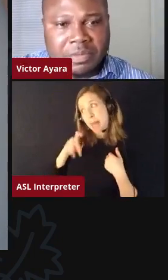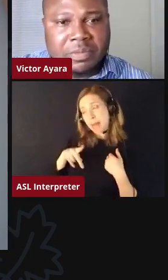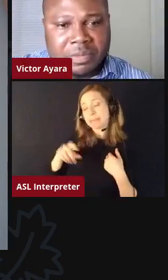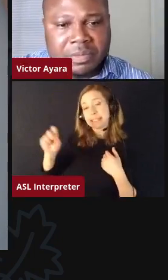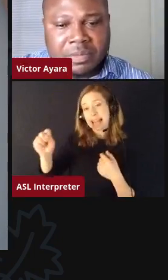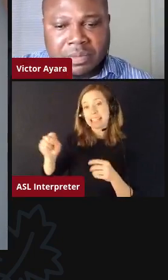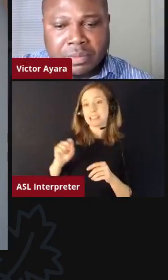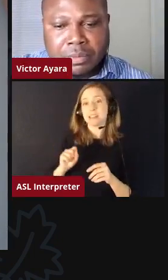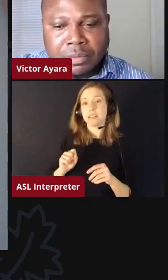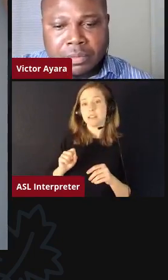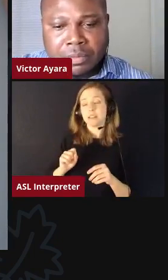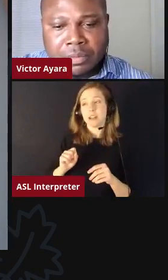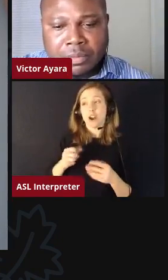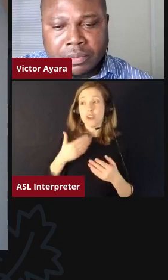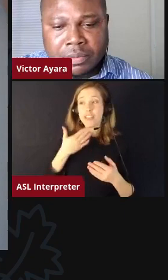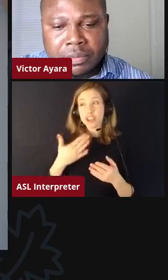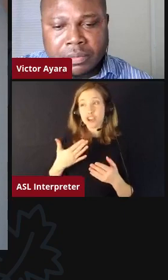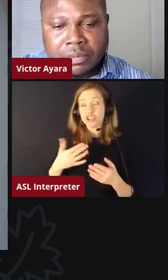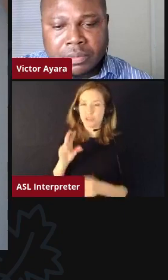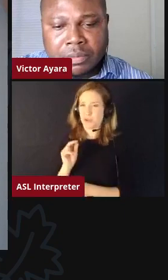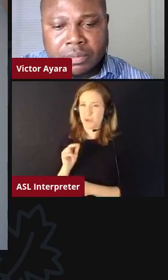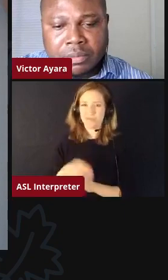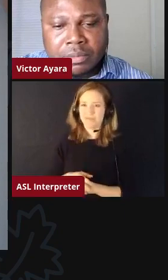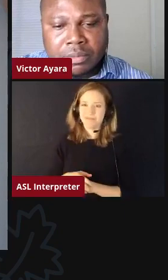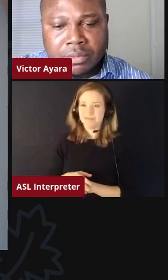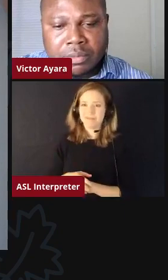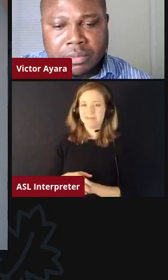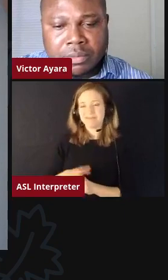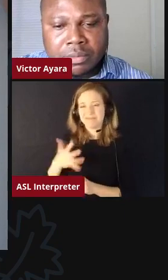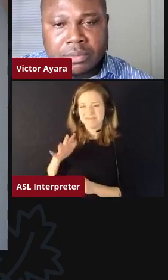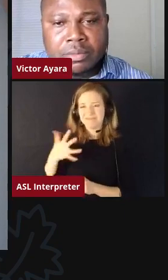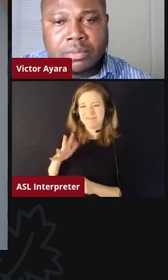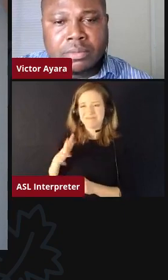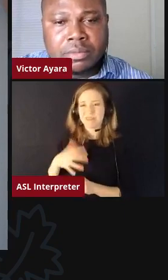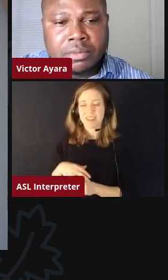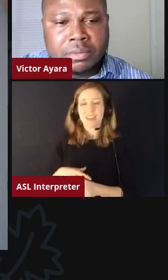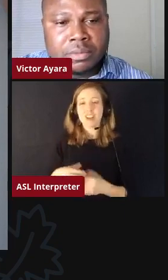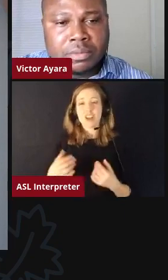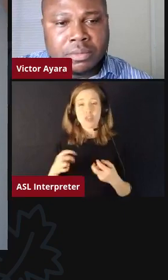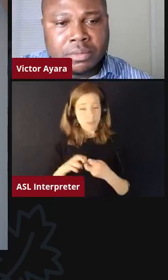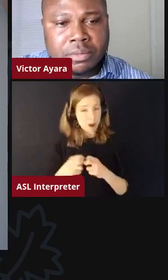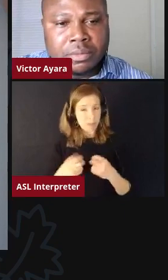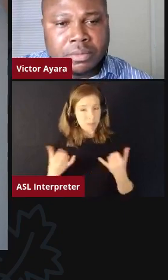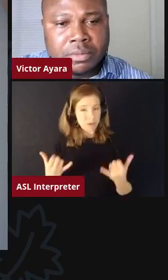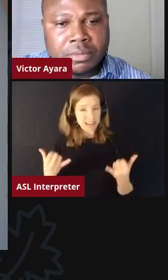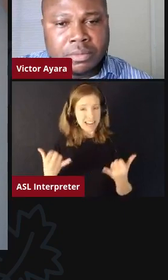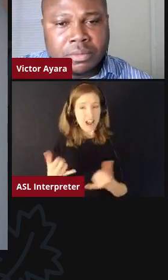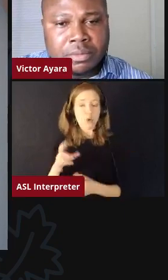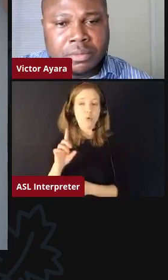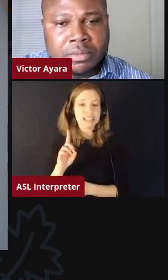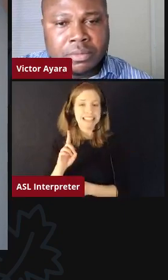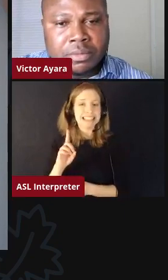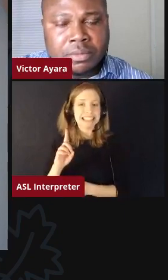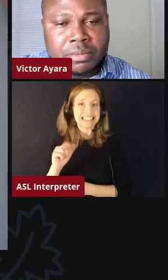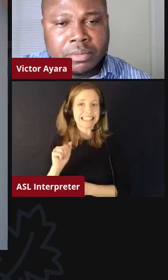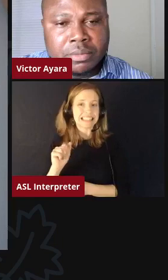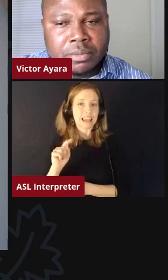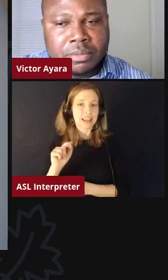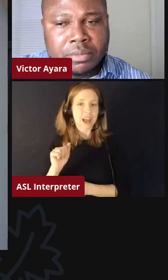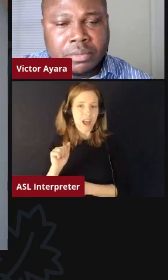now, we have a data issue. We have an issue where some of the communities, so the communities where there